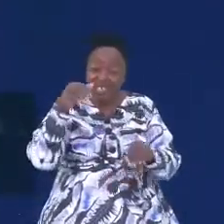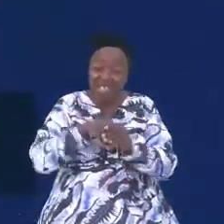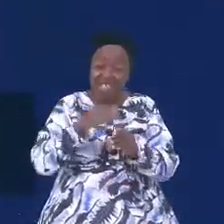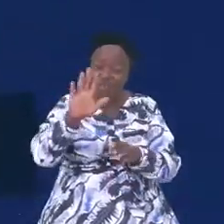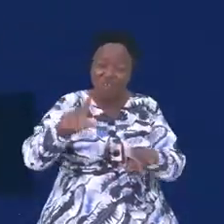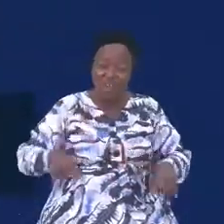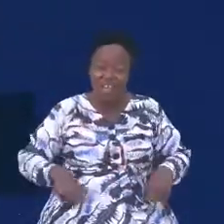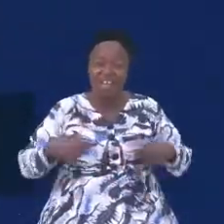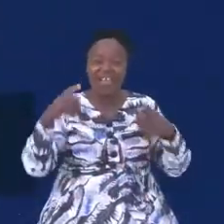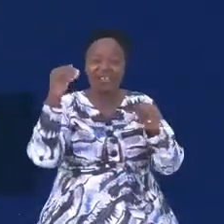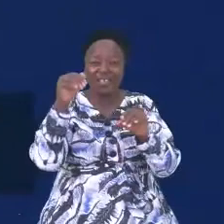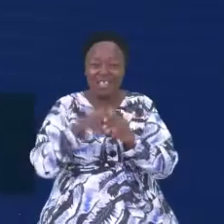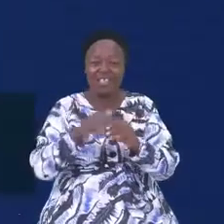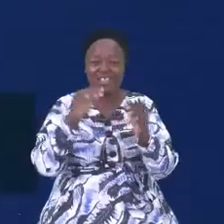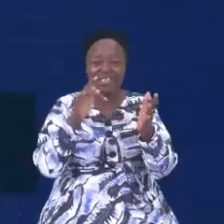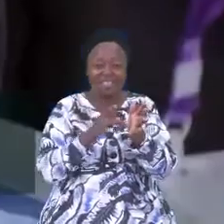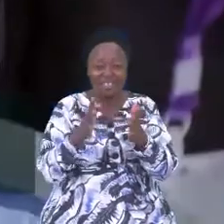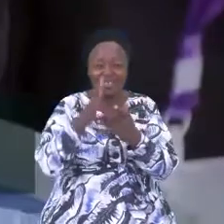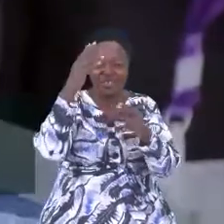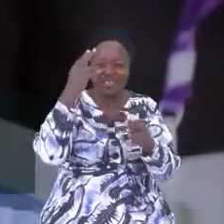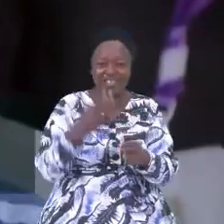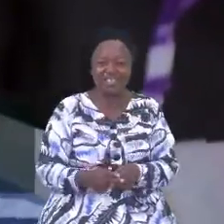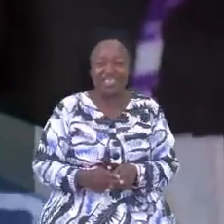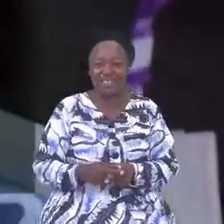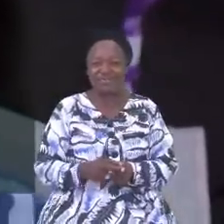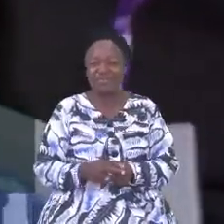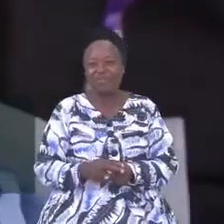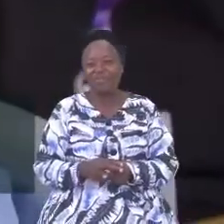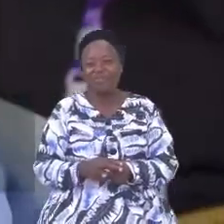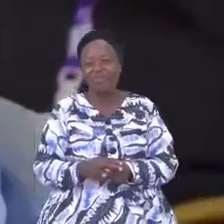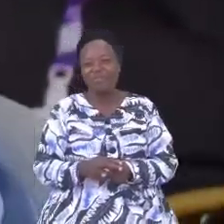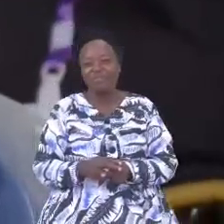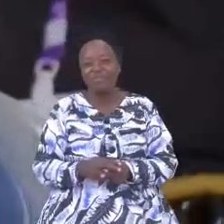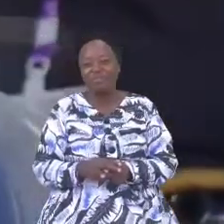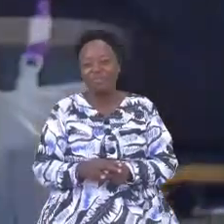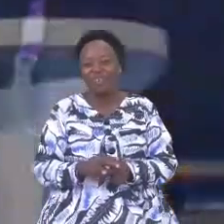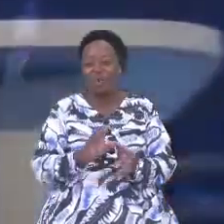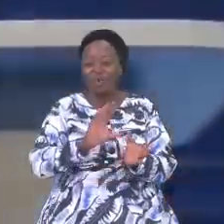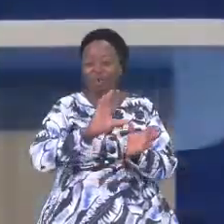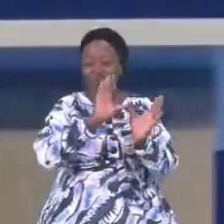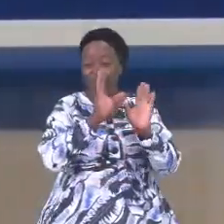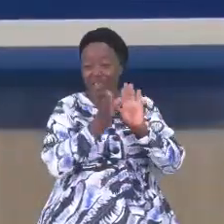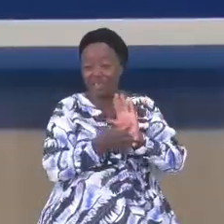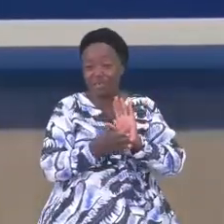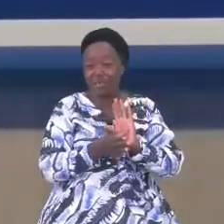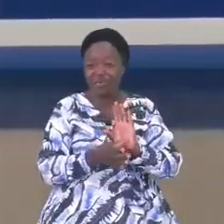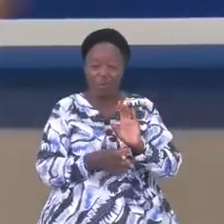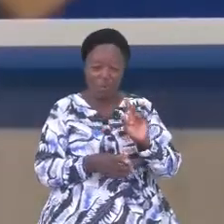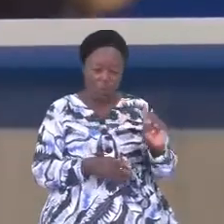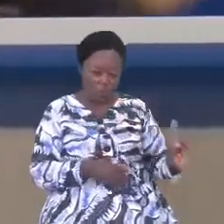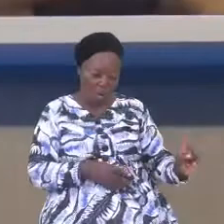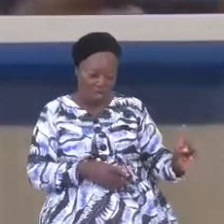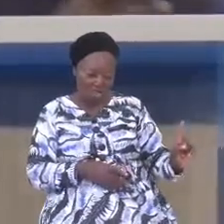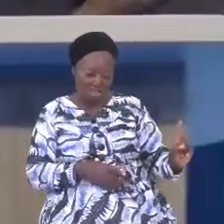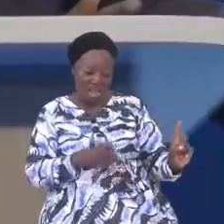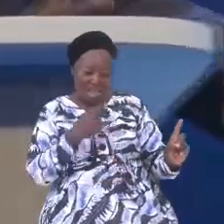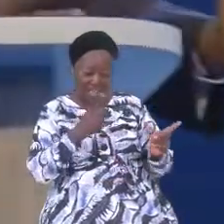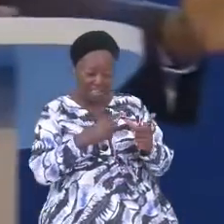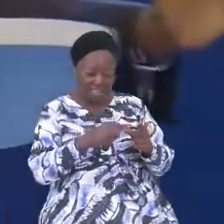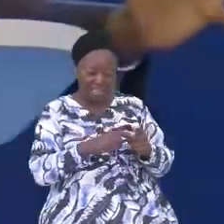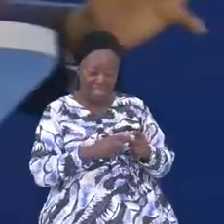your life in Jesus' name. Amen. Conversion one, and then